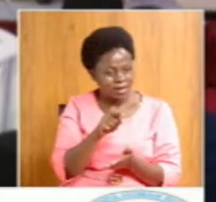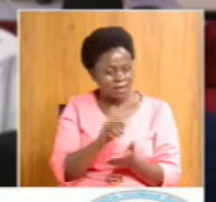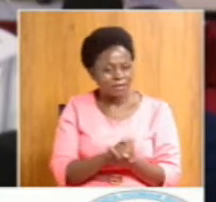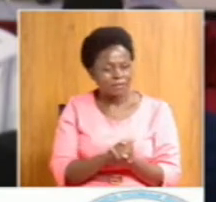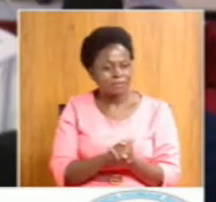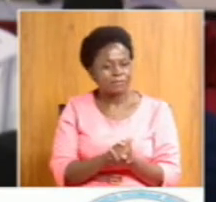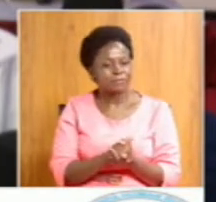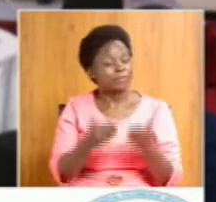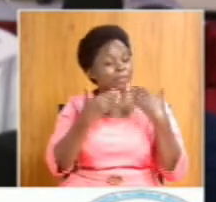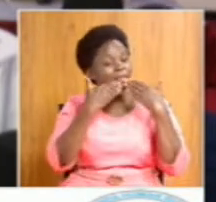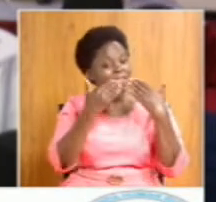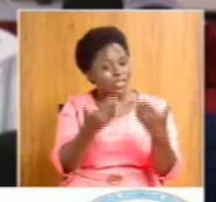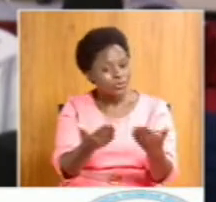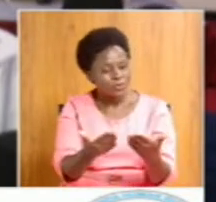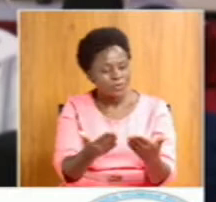Thank you.